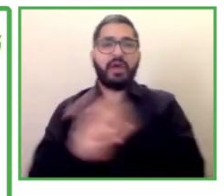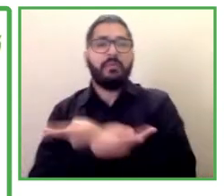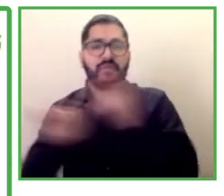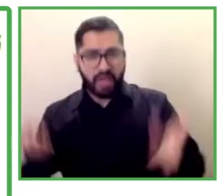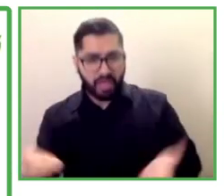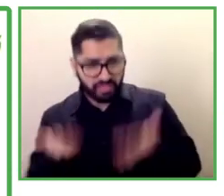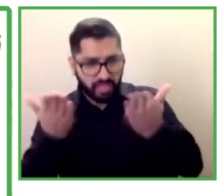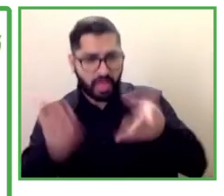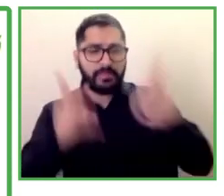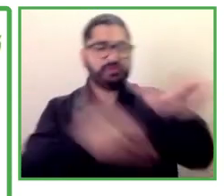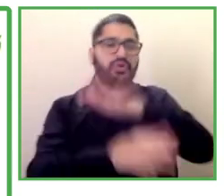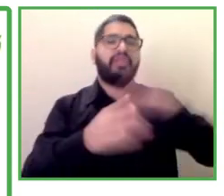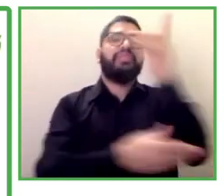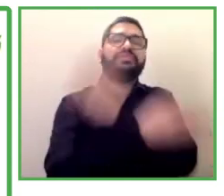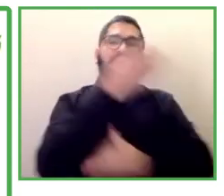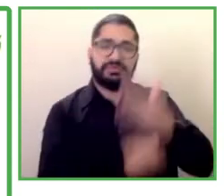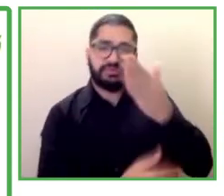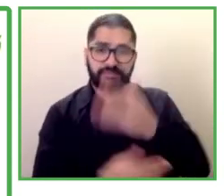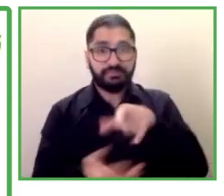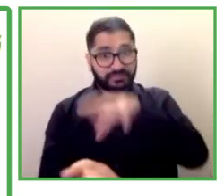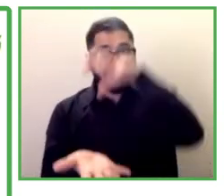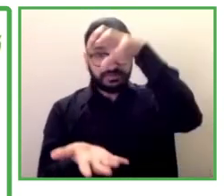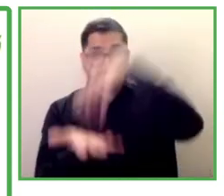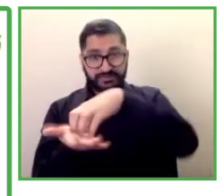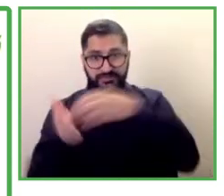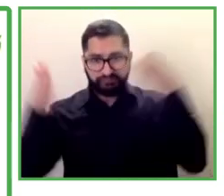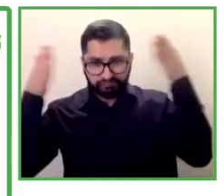are led through the state